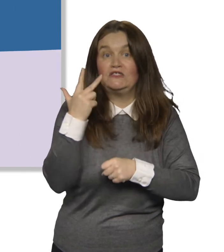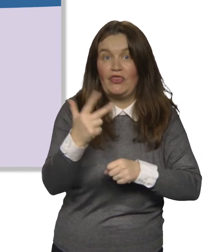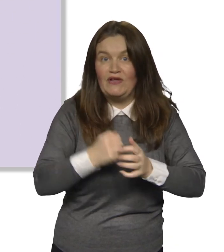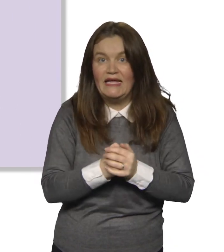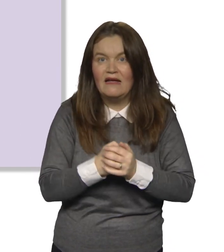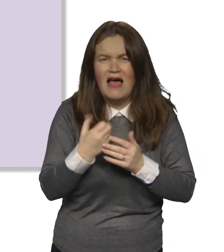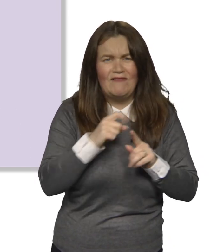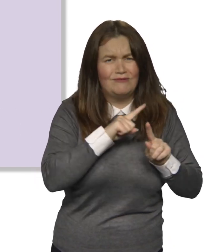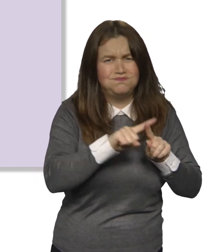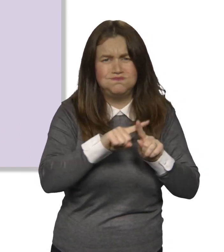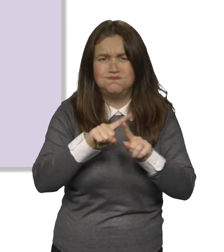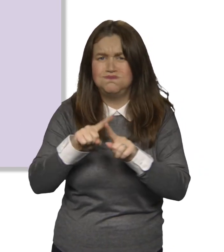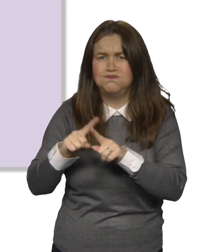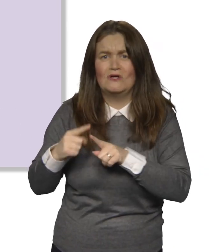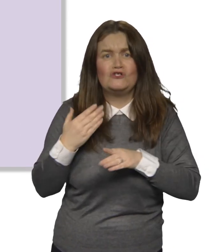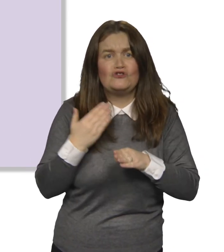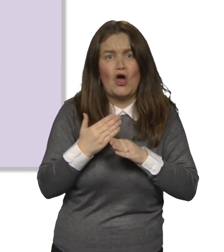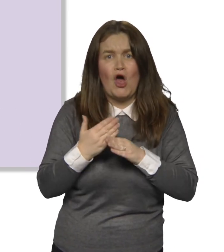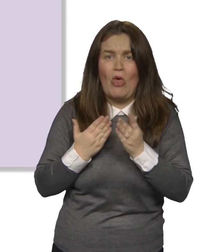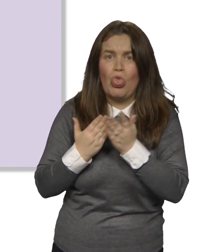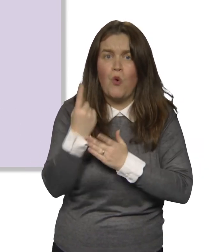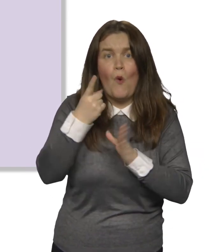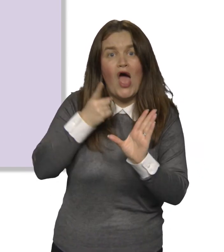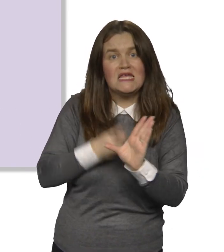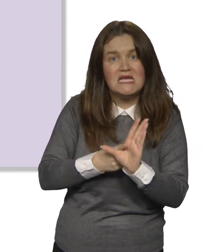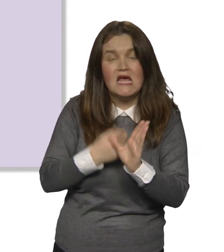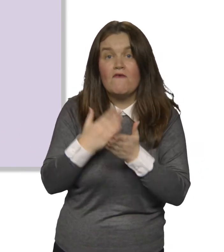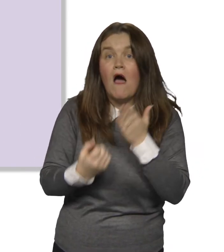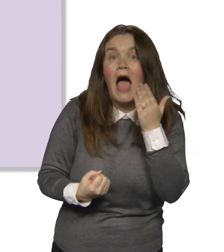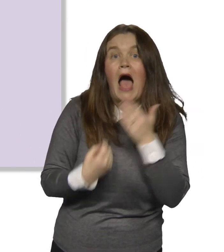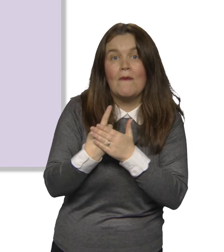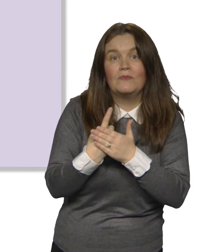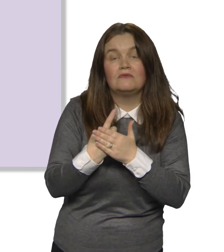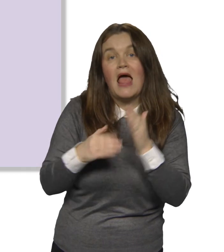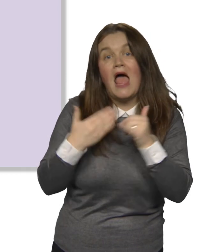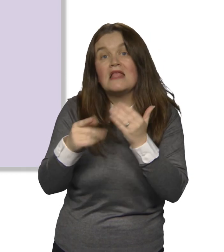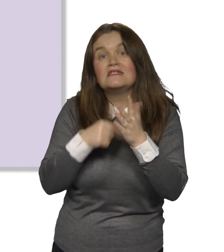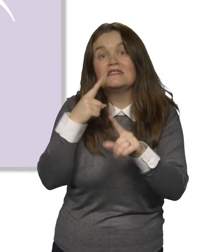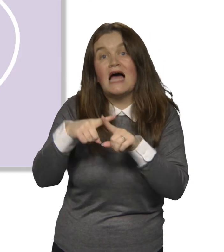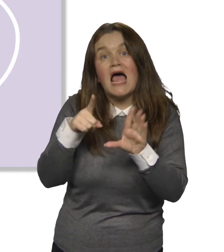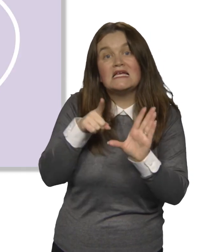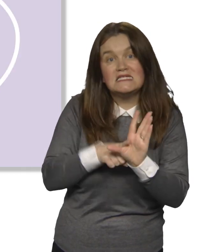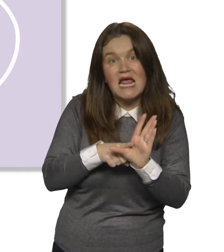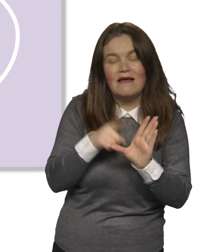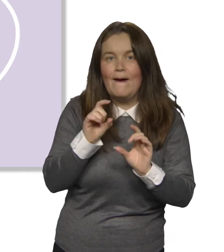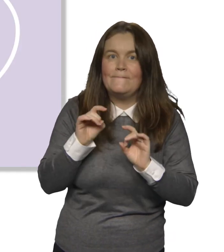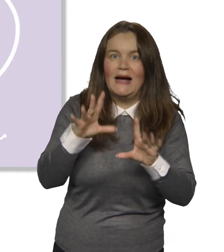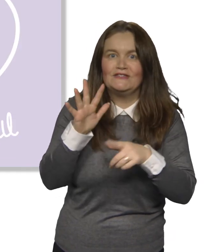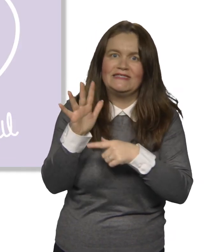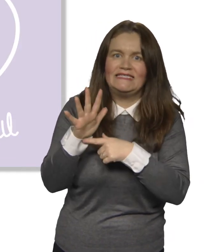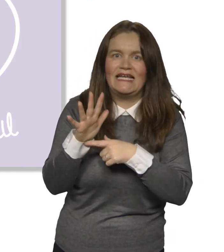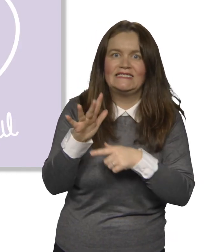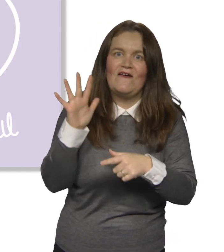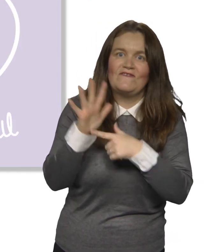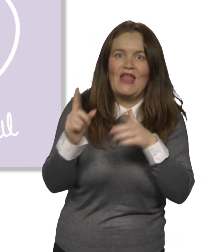3. You've had several different jobs during the year. If that's the case, at the end of the tax year, that magic date of 5th of April